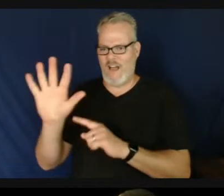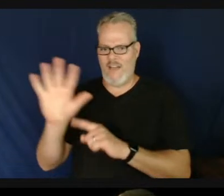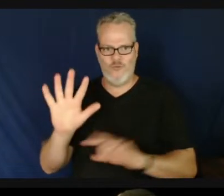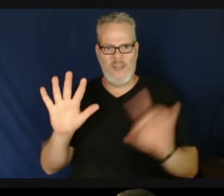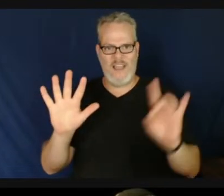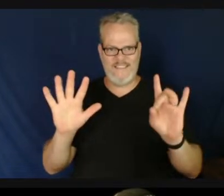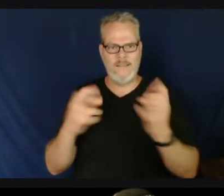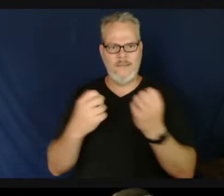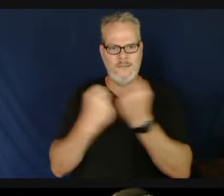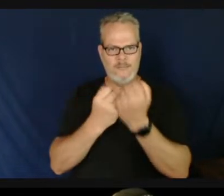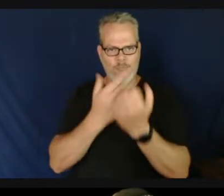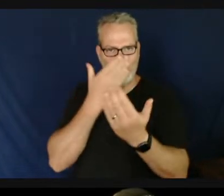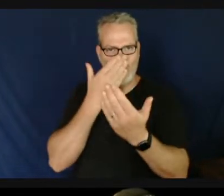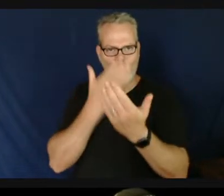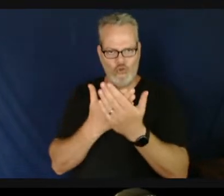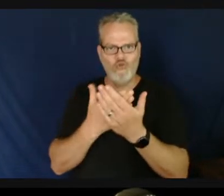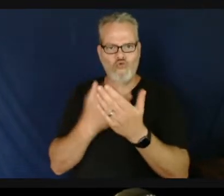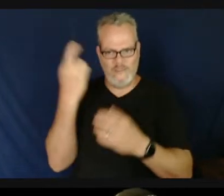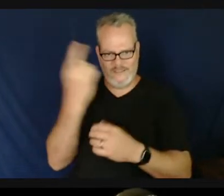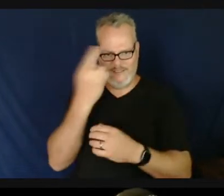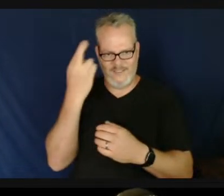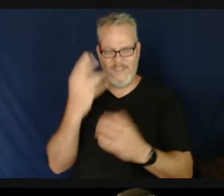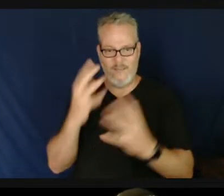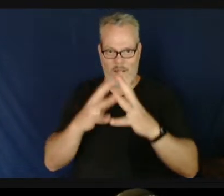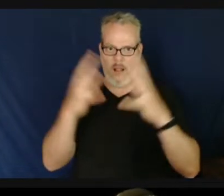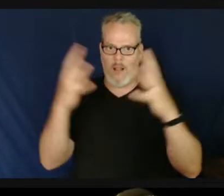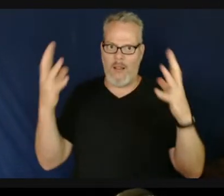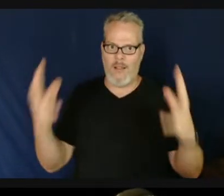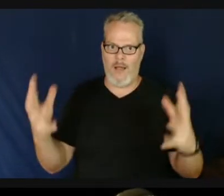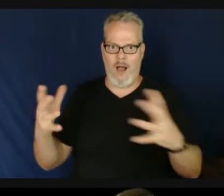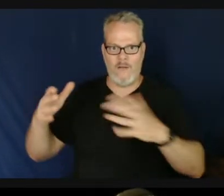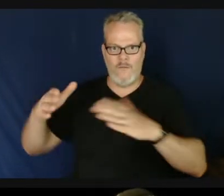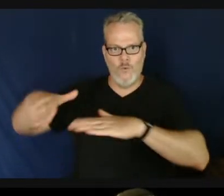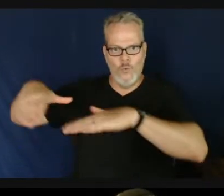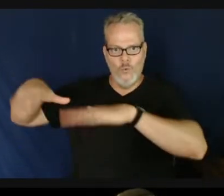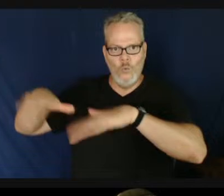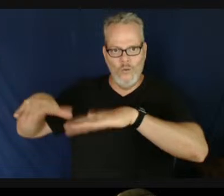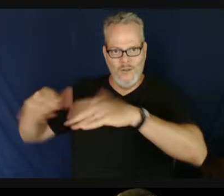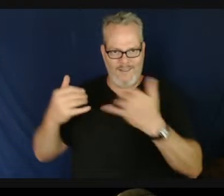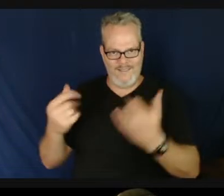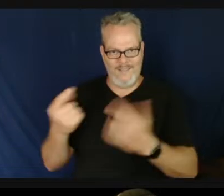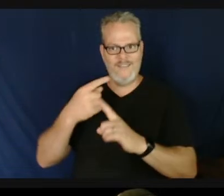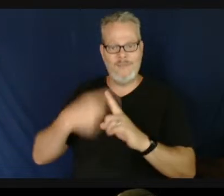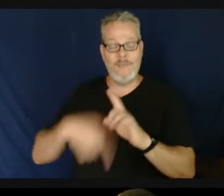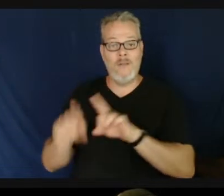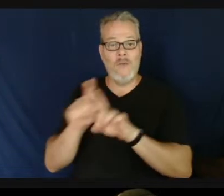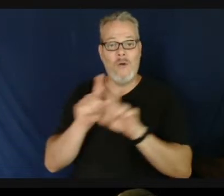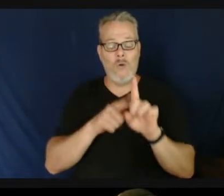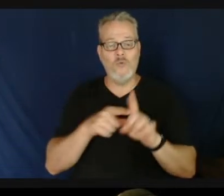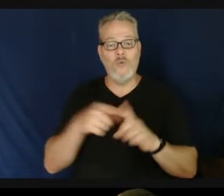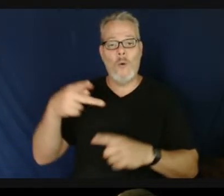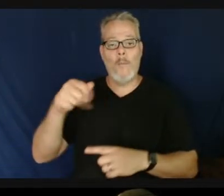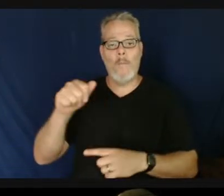of hula going on this month, as well as it is Tsunami Awareness Month at the Pacific Tsunami Museum.